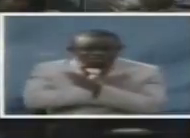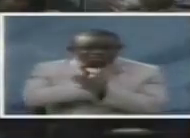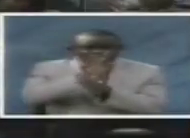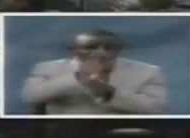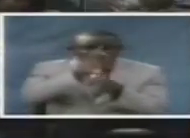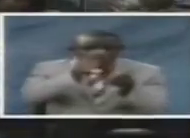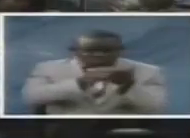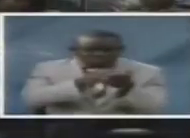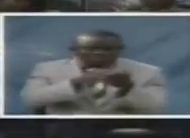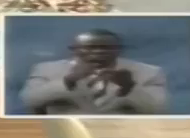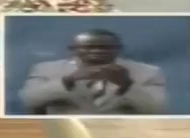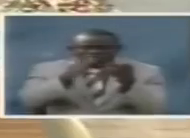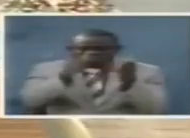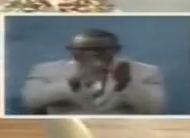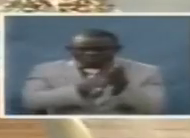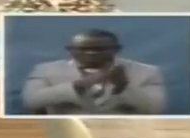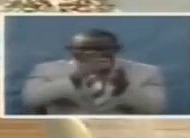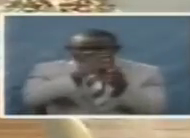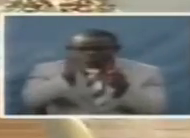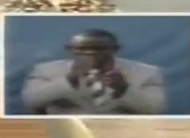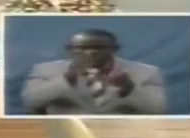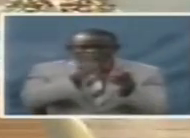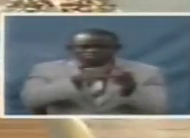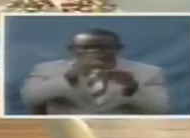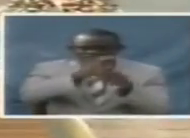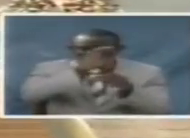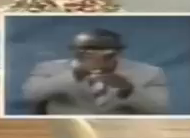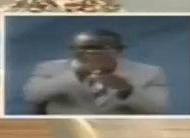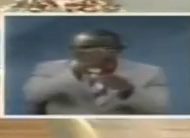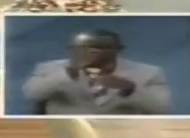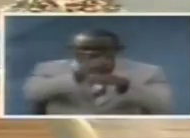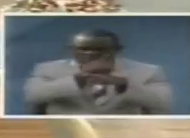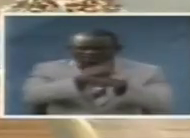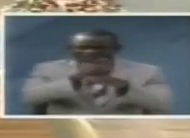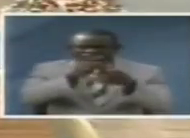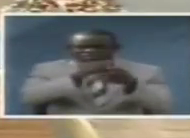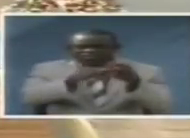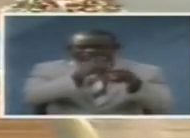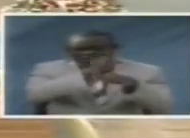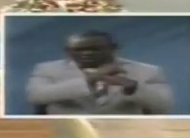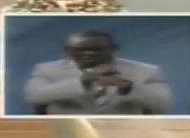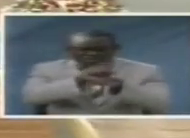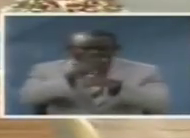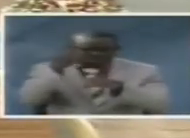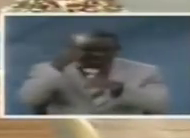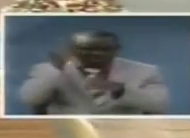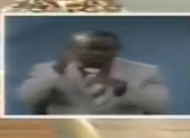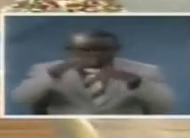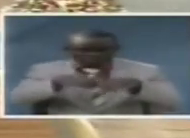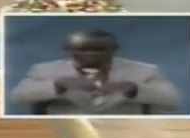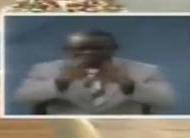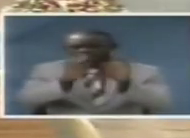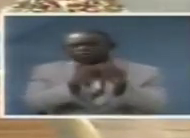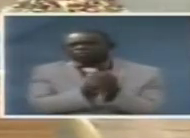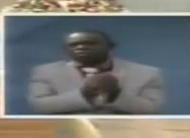Lusaka 400, the Copperbelt 400 projects. To reduce congestion